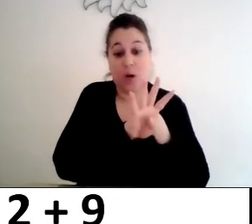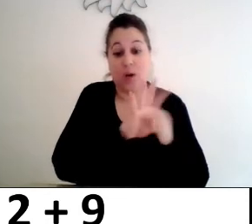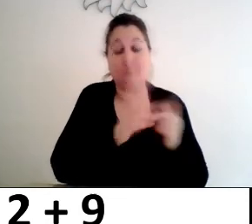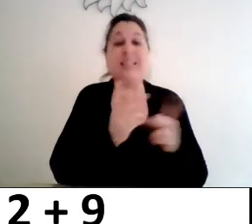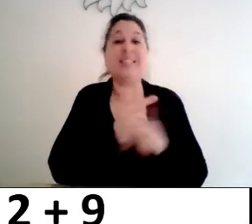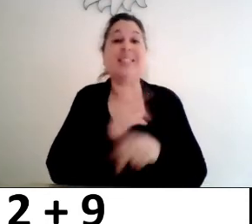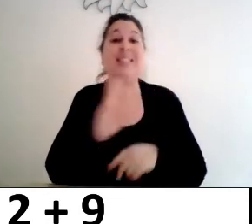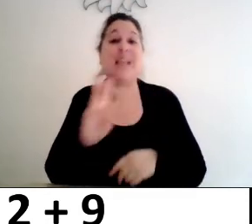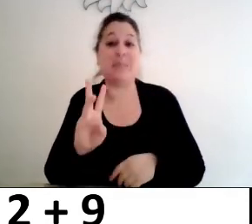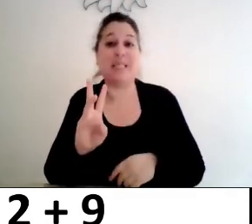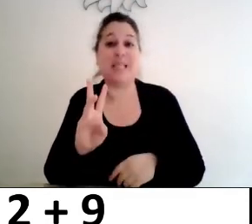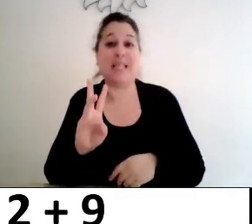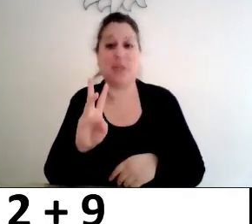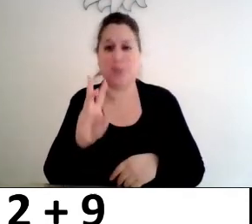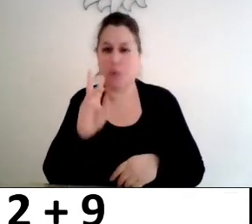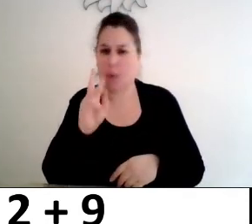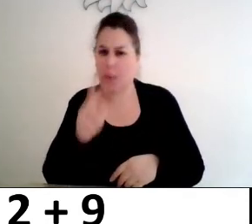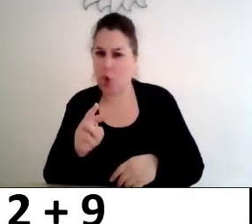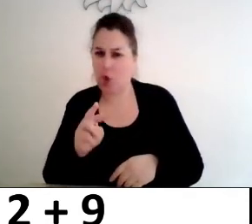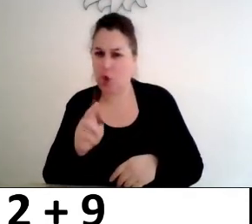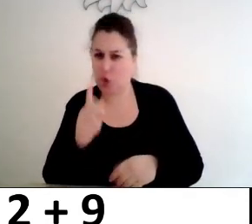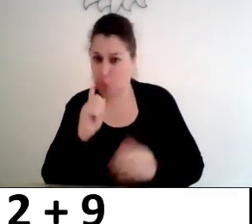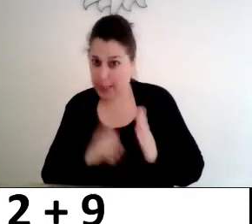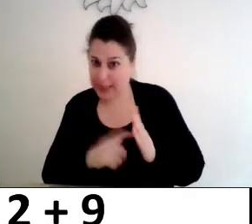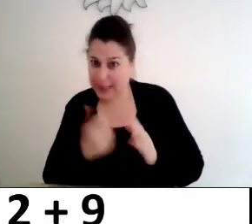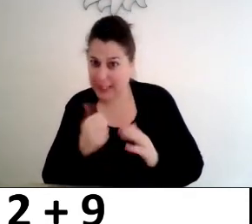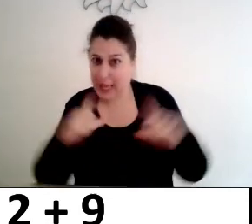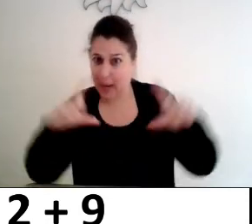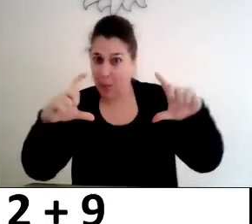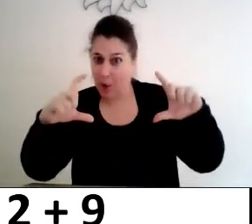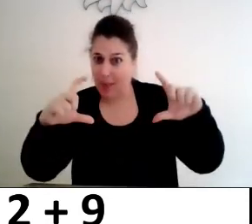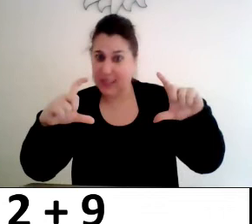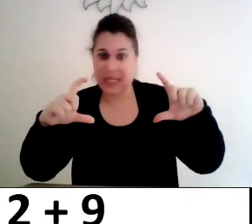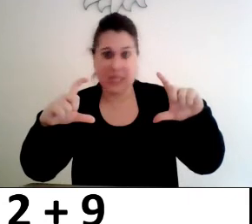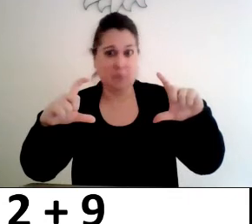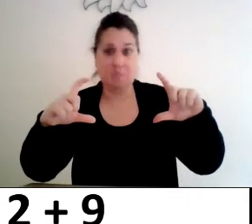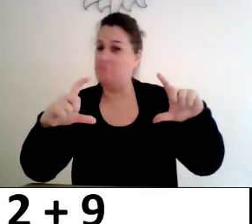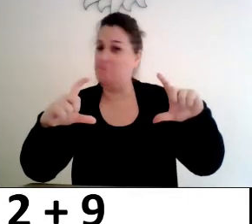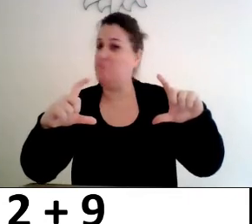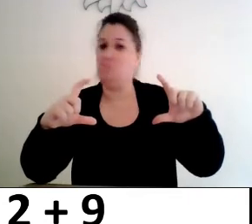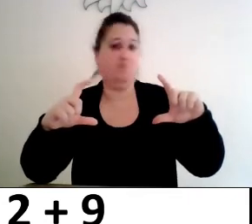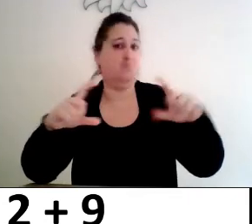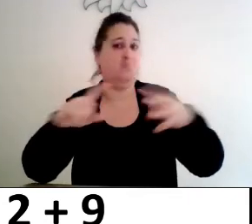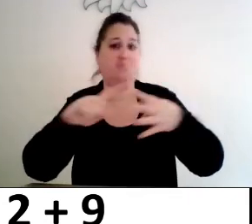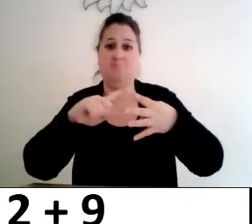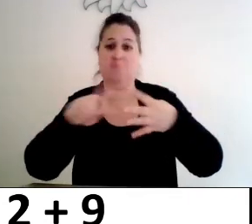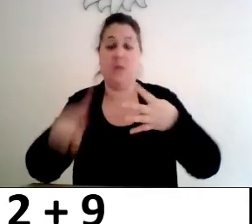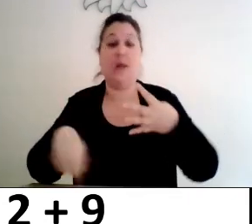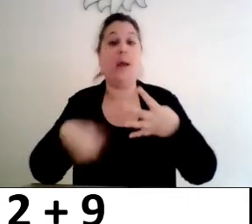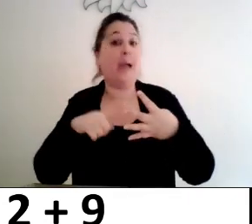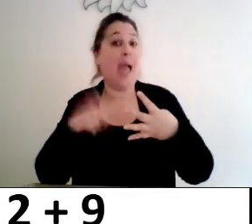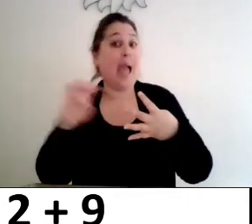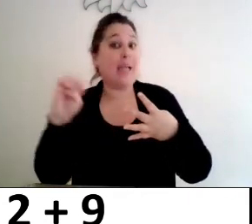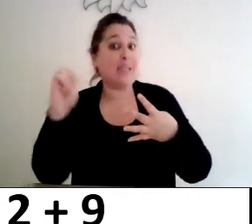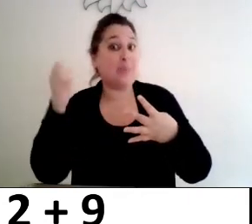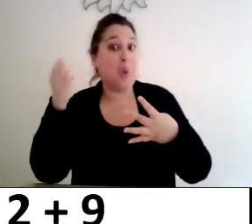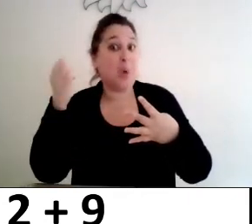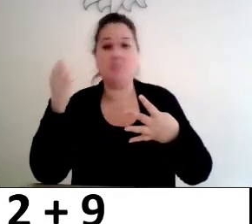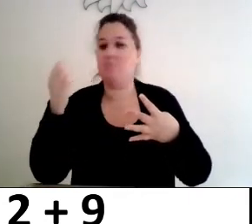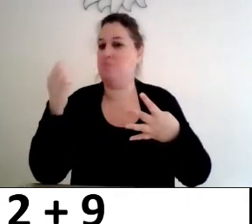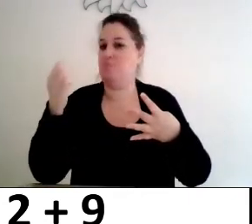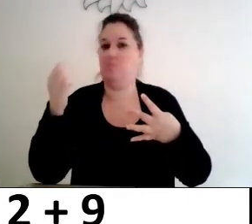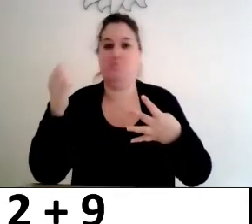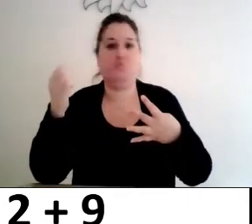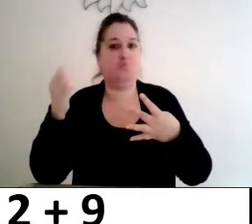myself, do I see any parentheses? No, I don't see no parentheses. Do we see any exponents for this one?